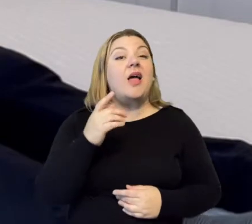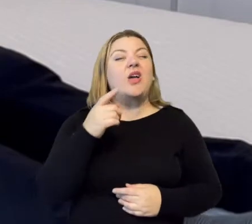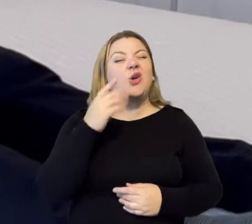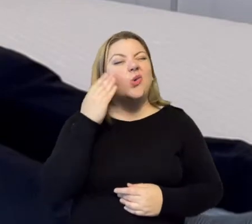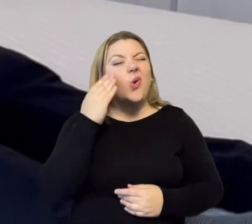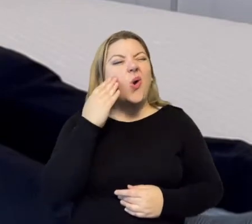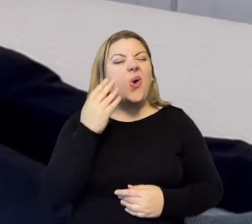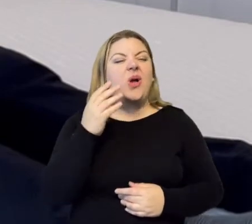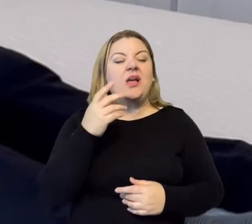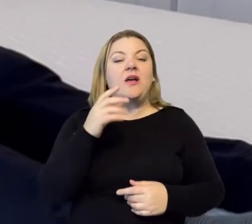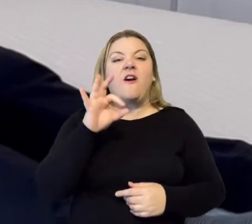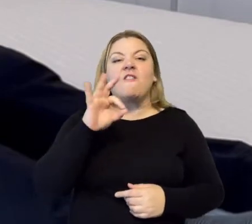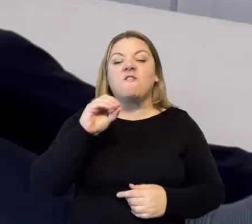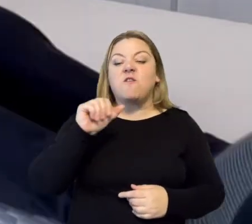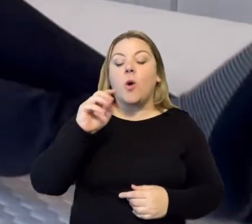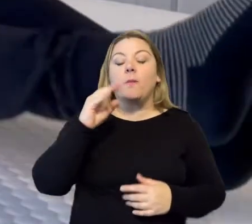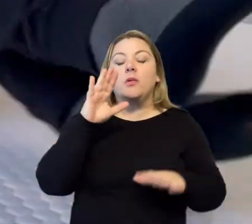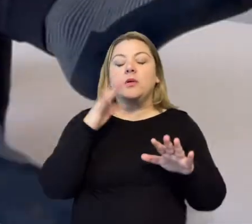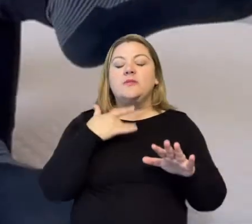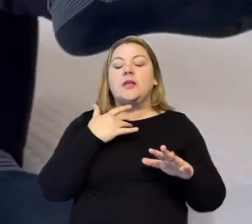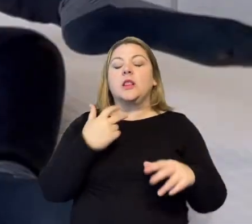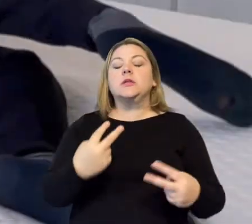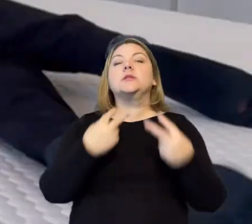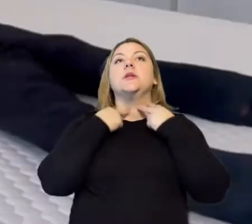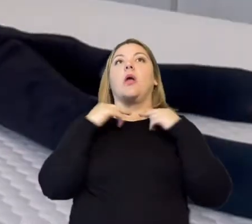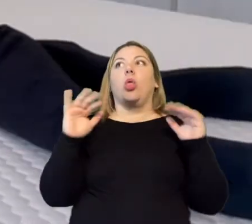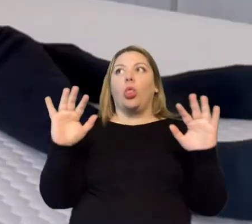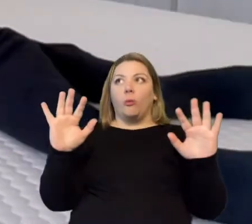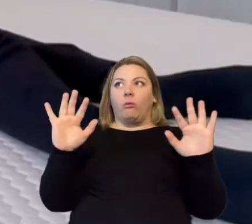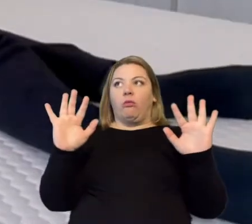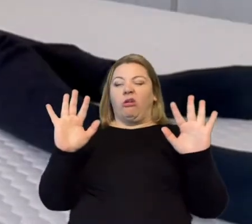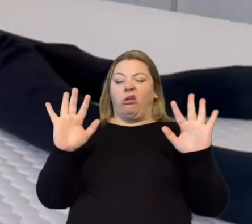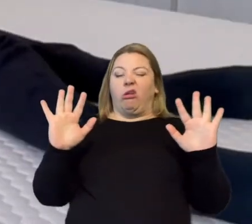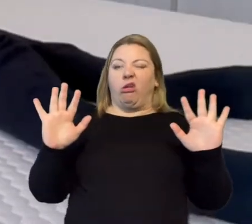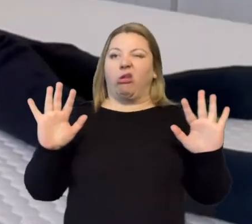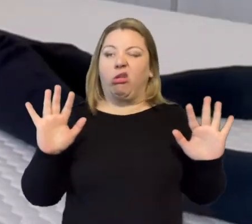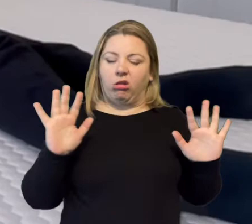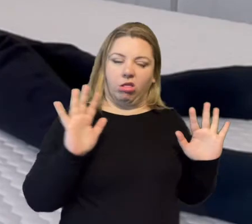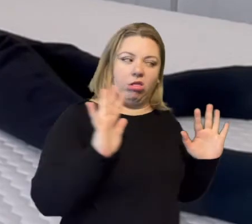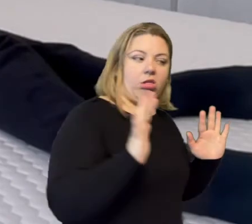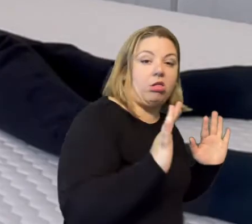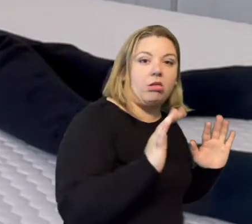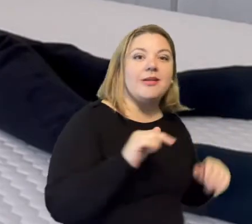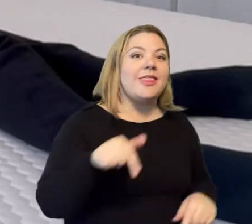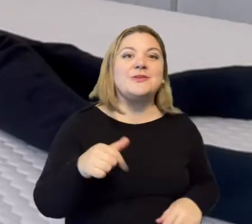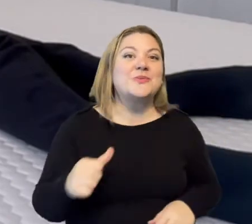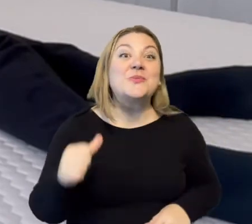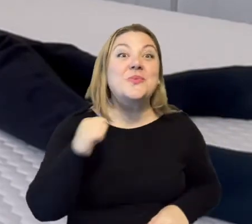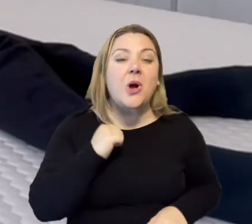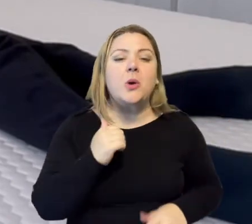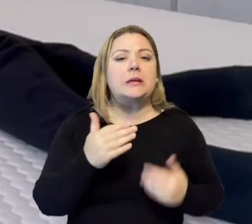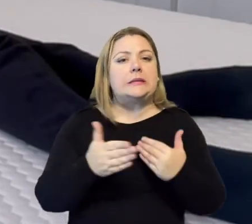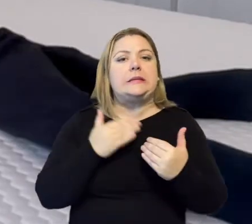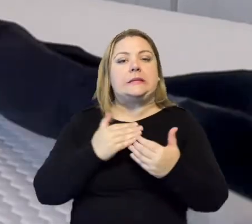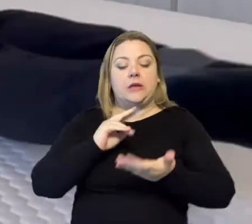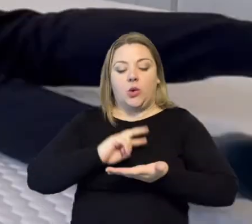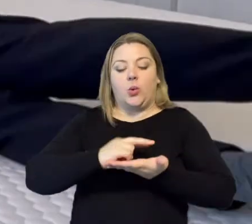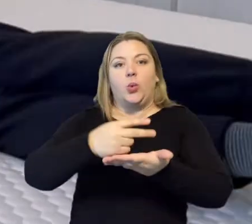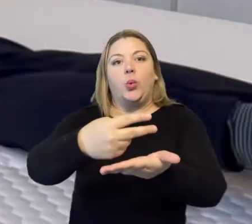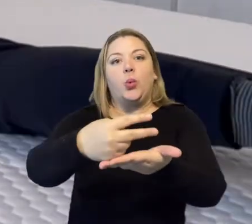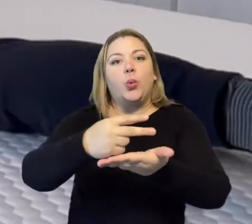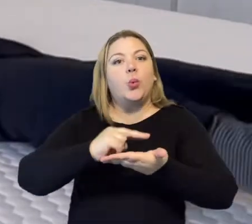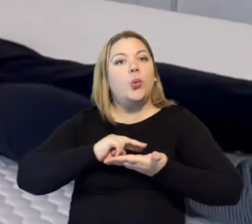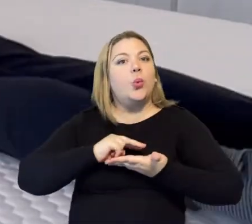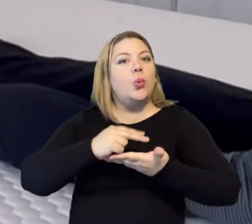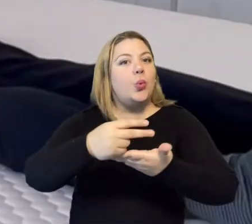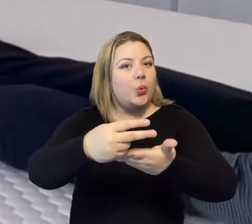slow response foam where you're gonna feel like really stuck in the mud. So as a combination sleeper, you'll have the ability to move around